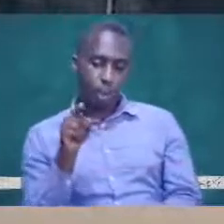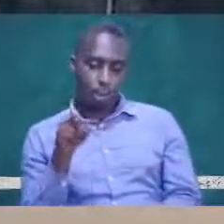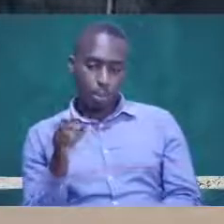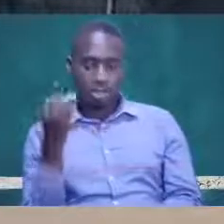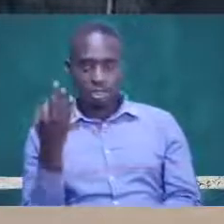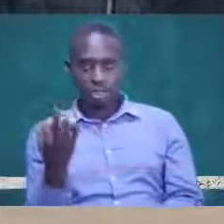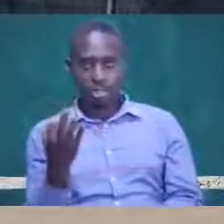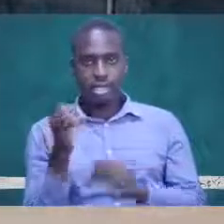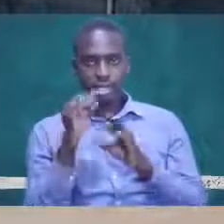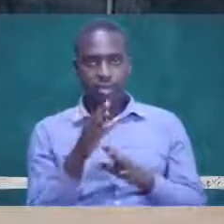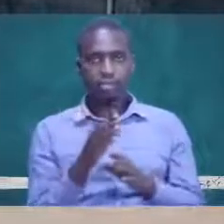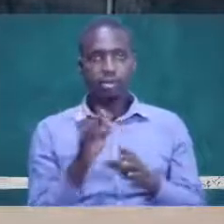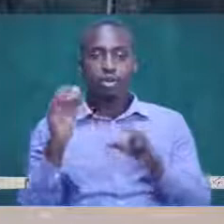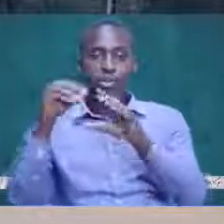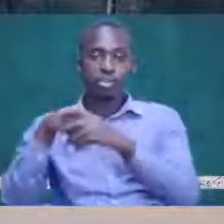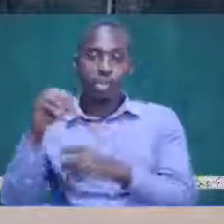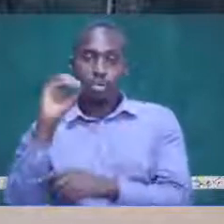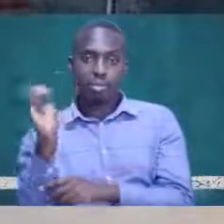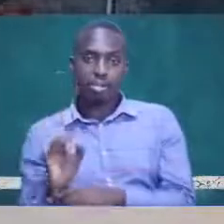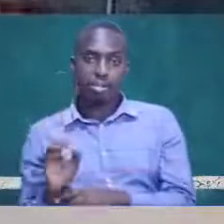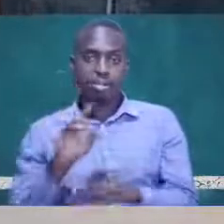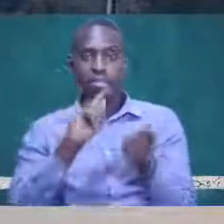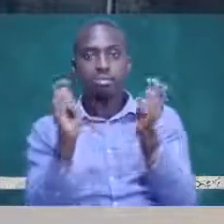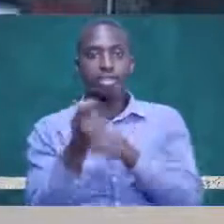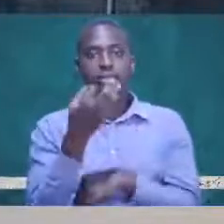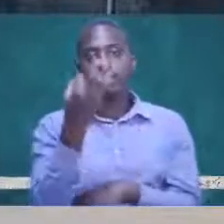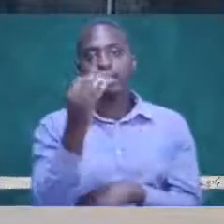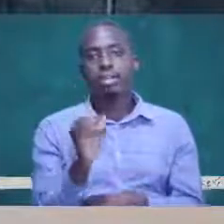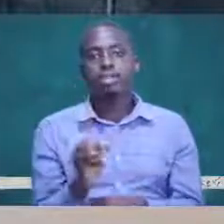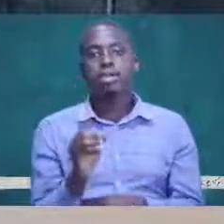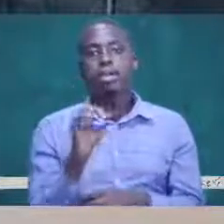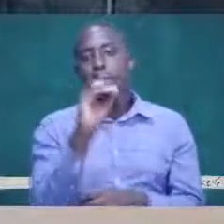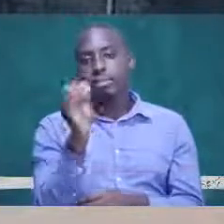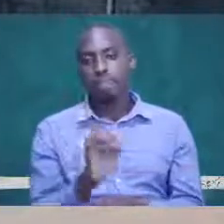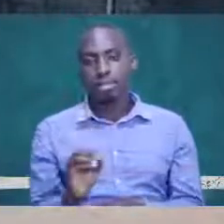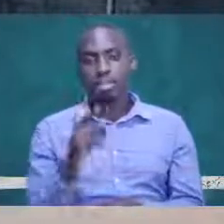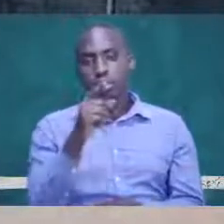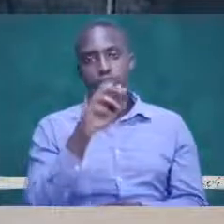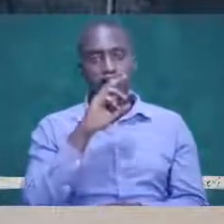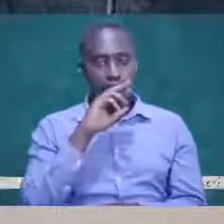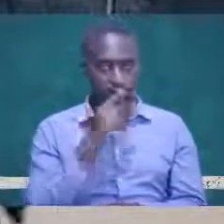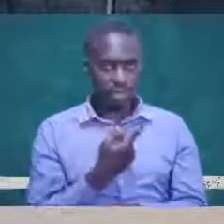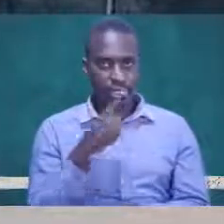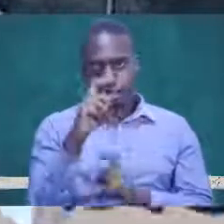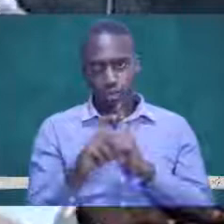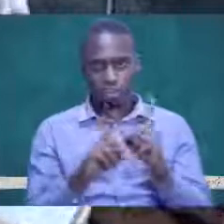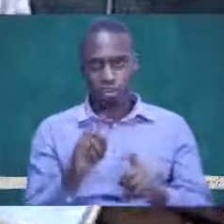0.3. And when it is expressed in percentage, it will be 30%. That is the second